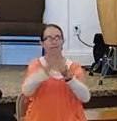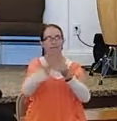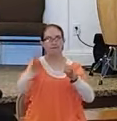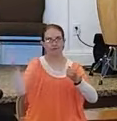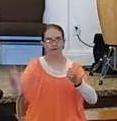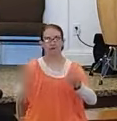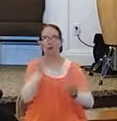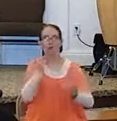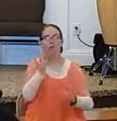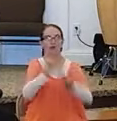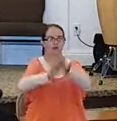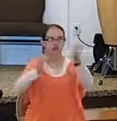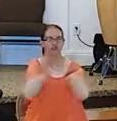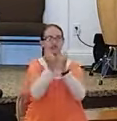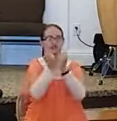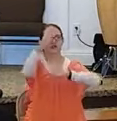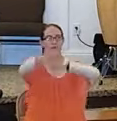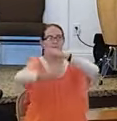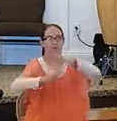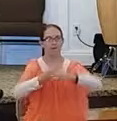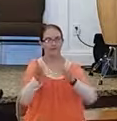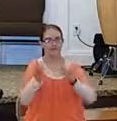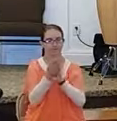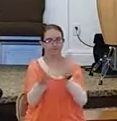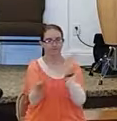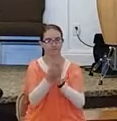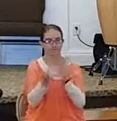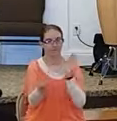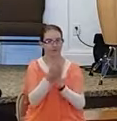everything will change in your world.